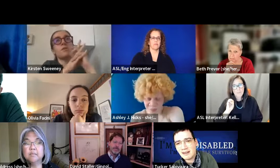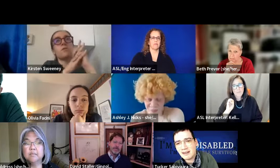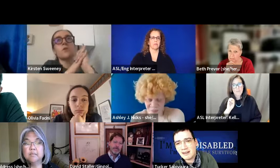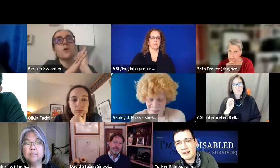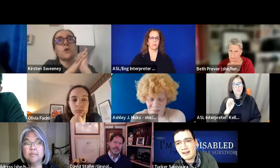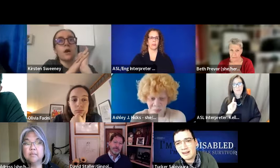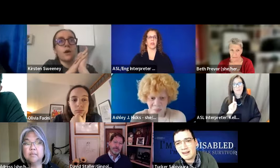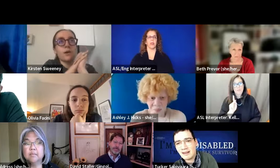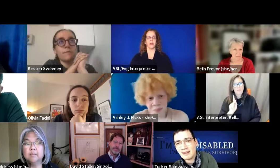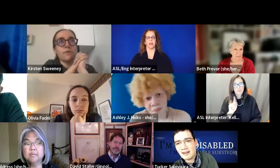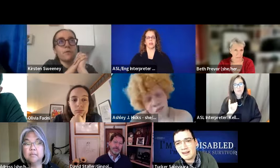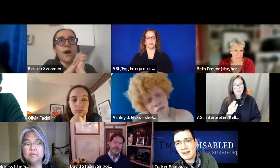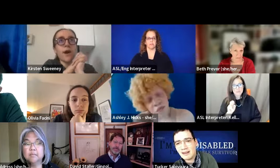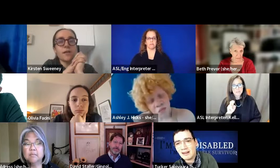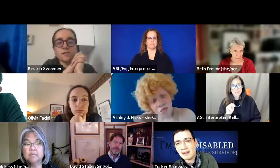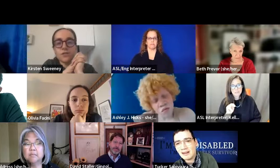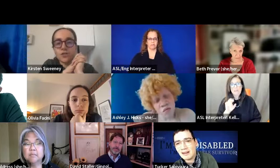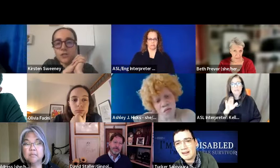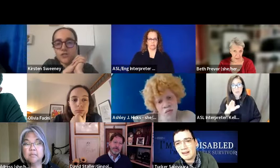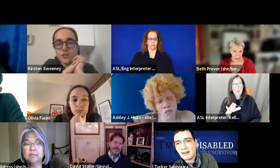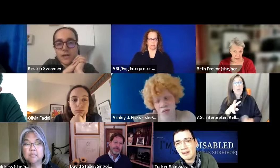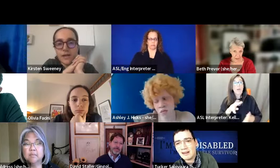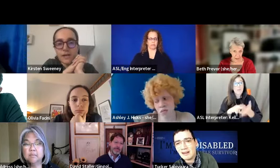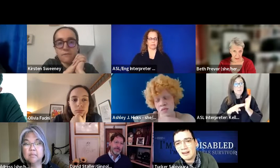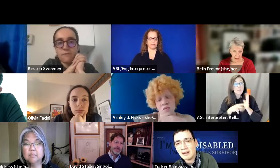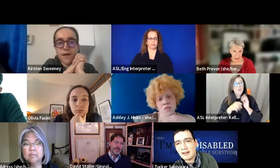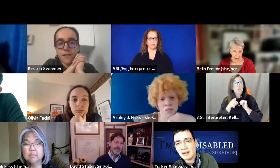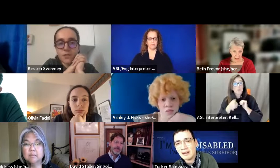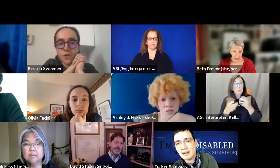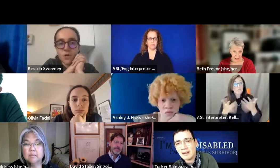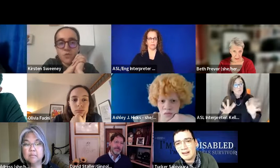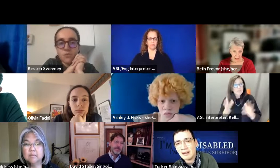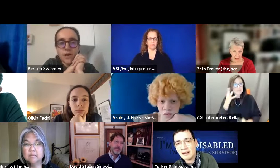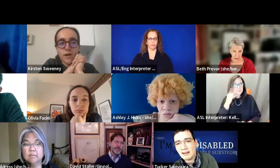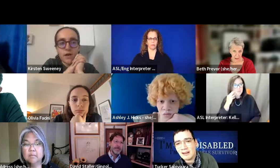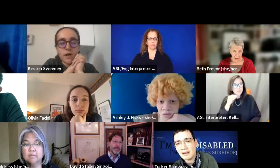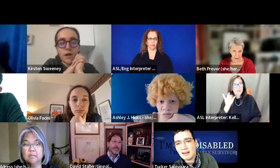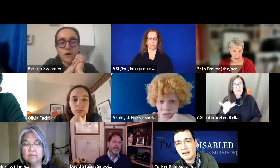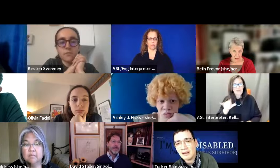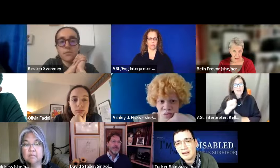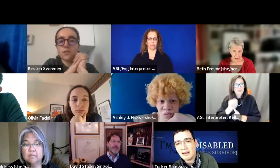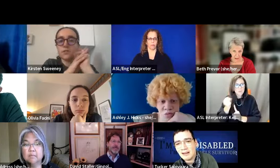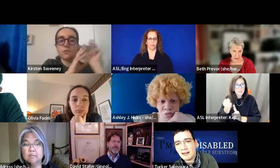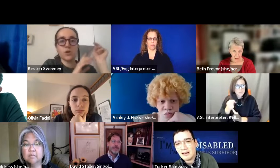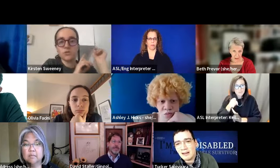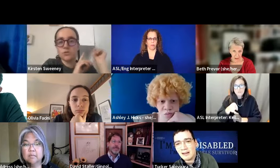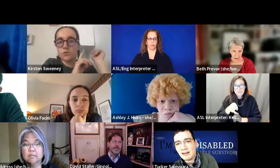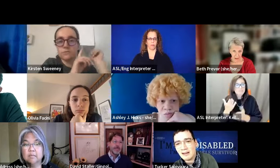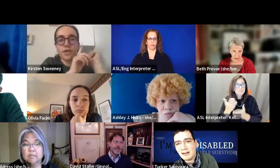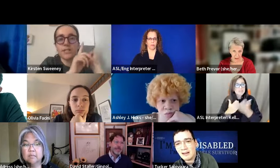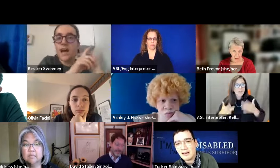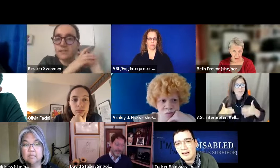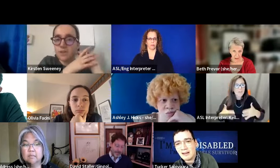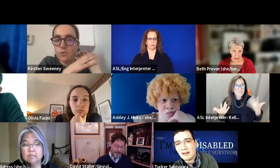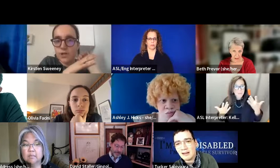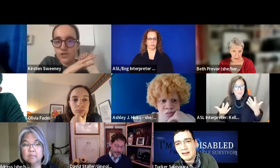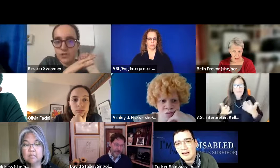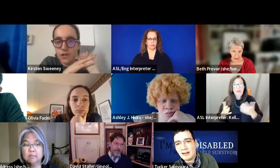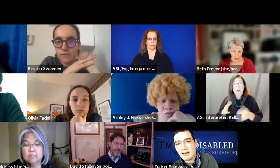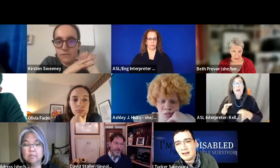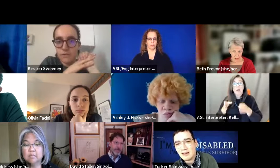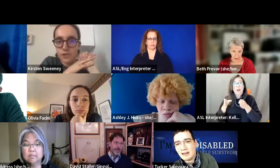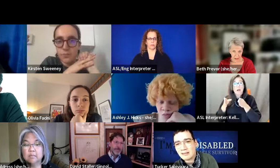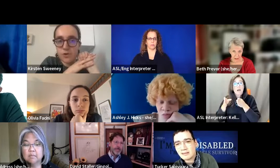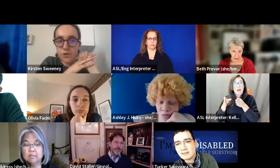Okay, so you had a situation at an event where someone sort of tried to ask a